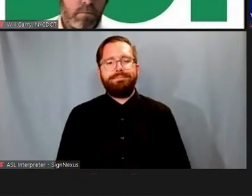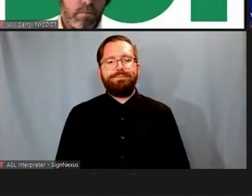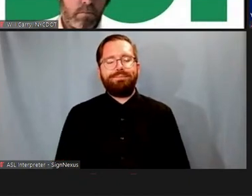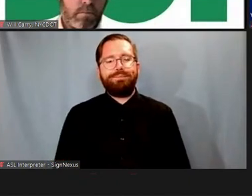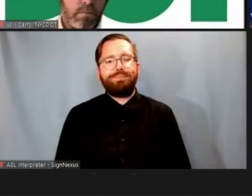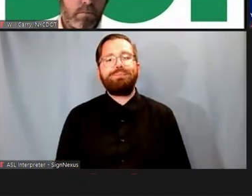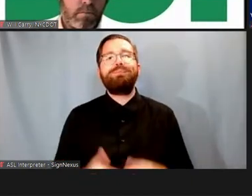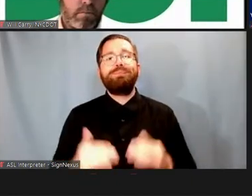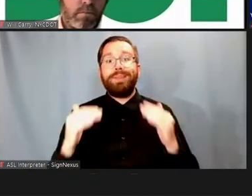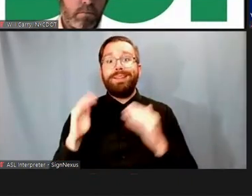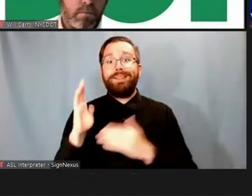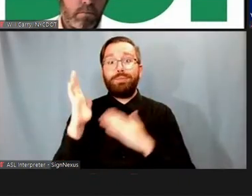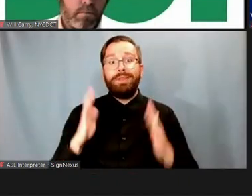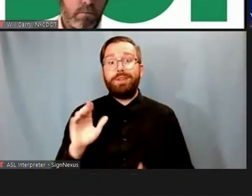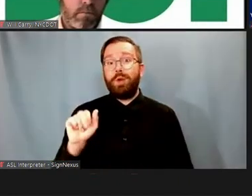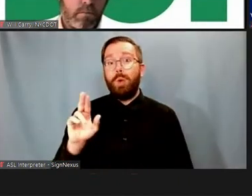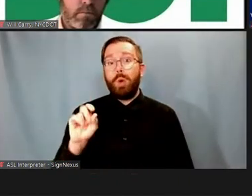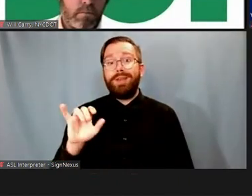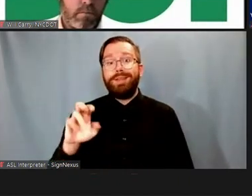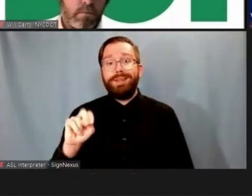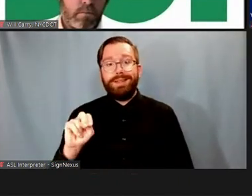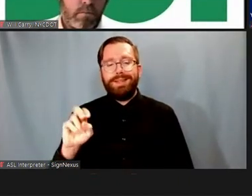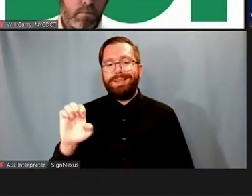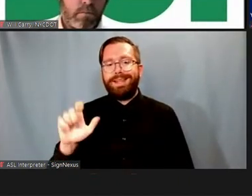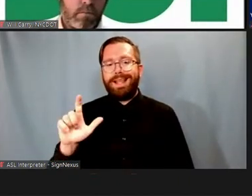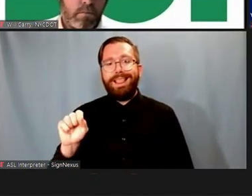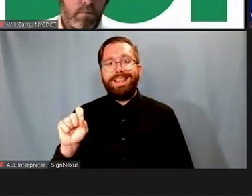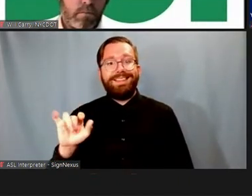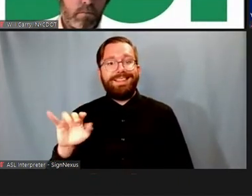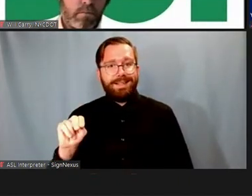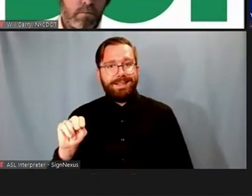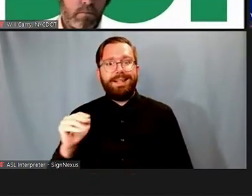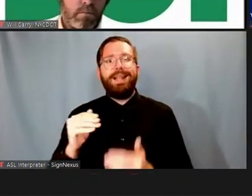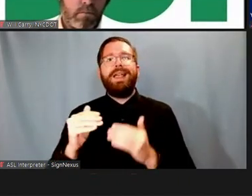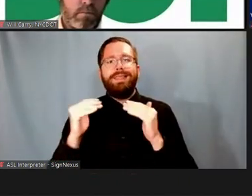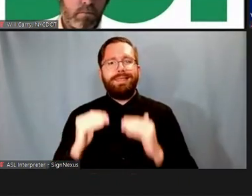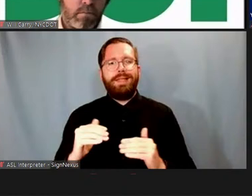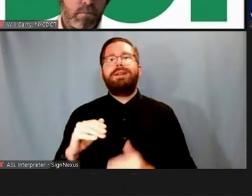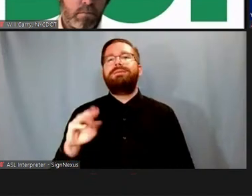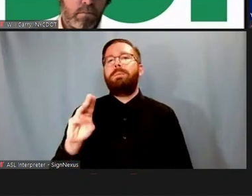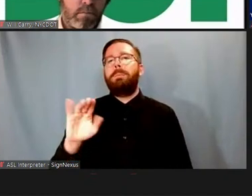our next speaker is austin seleston followed by michael gross